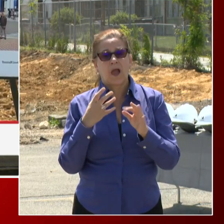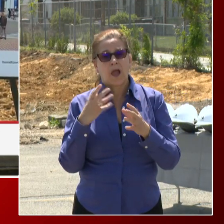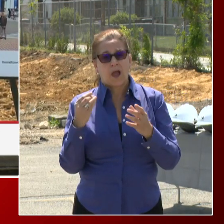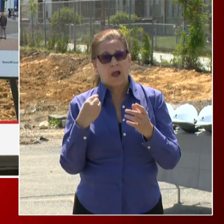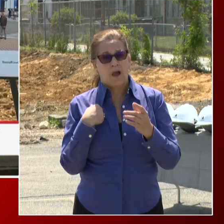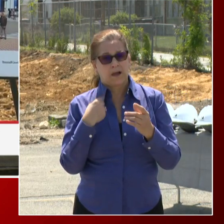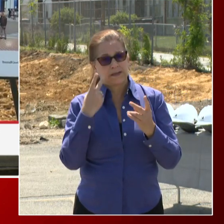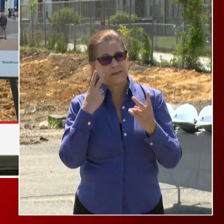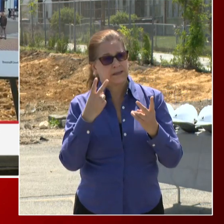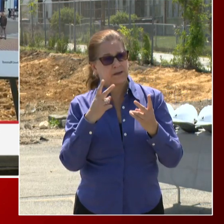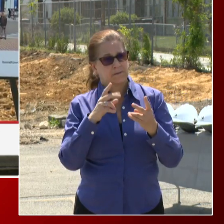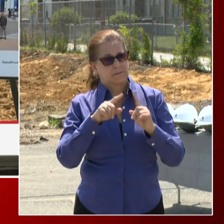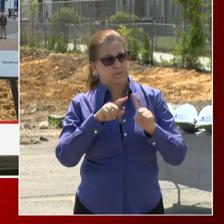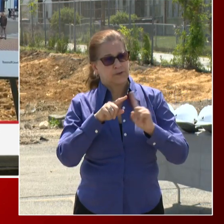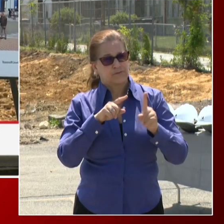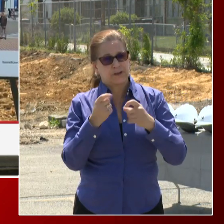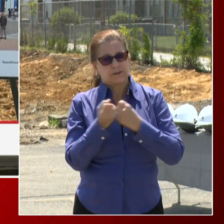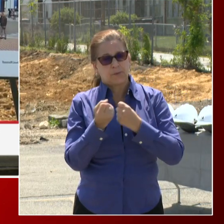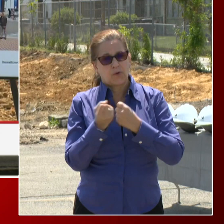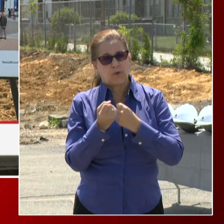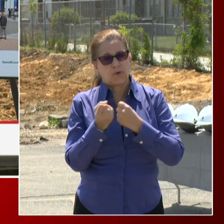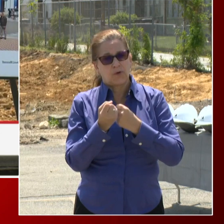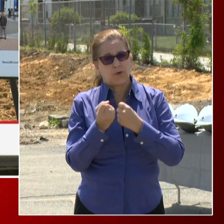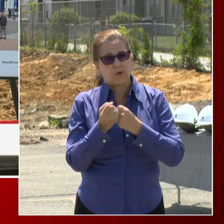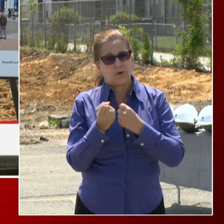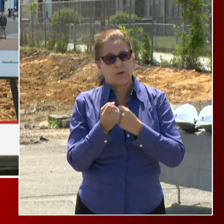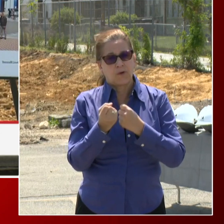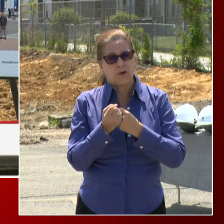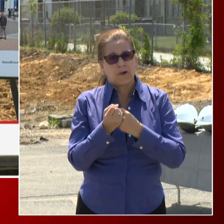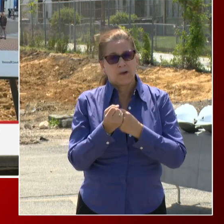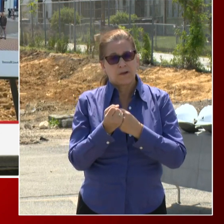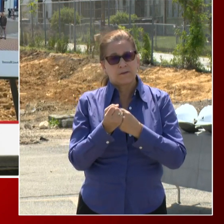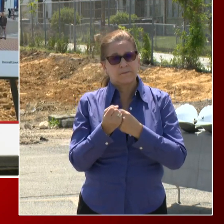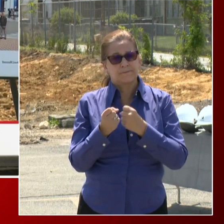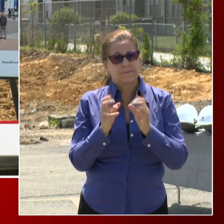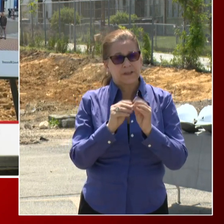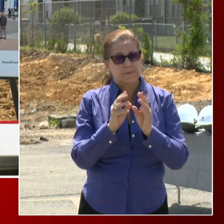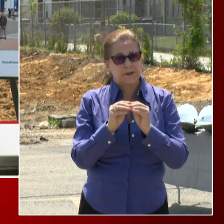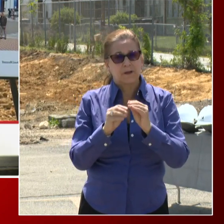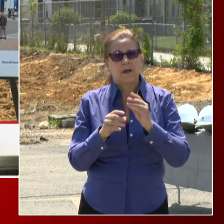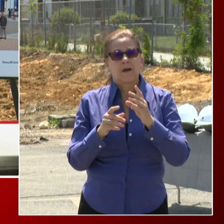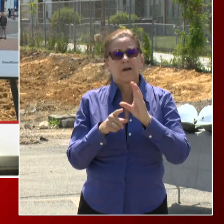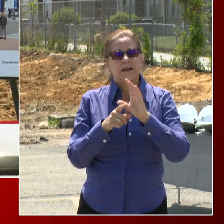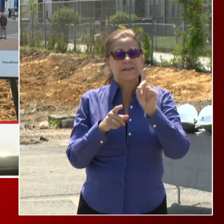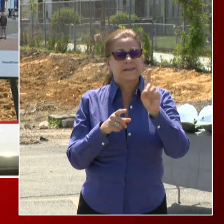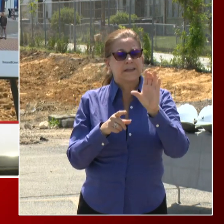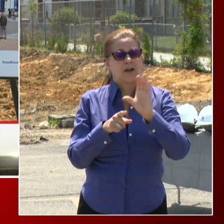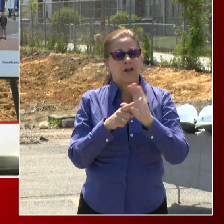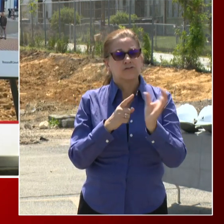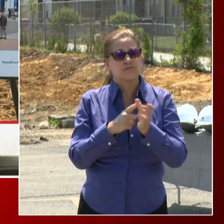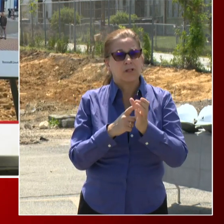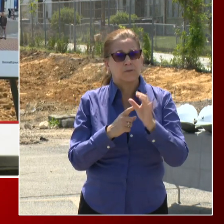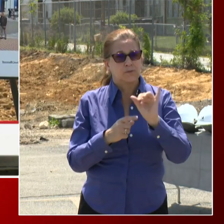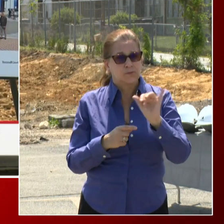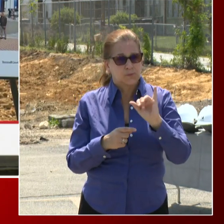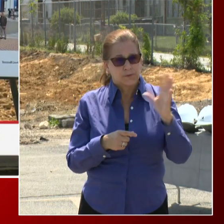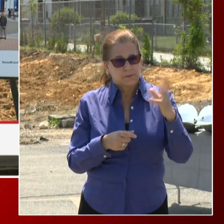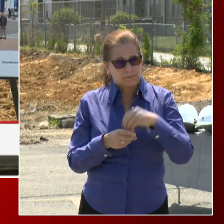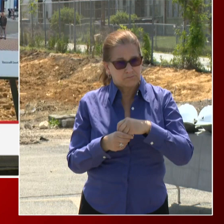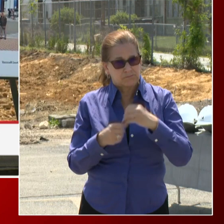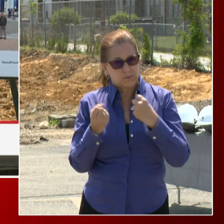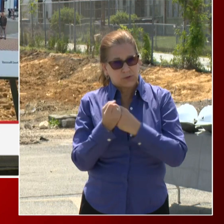for events such as Art All Night and Cultural DC, the Mobile Art Gallery, we know that the